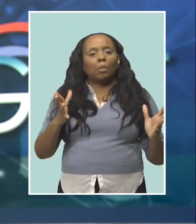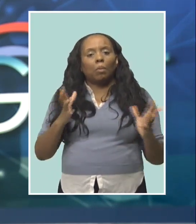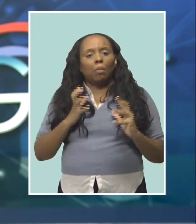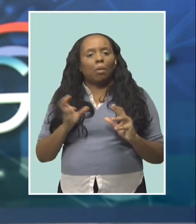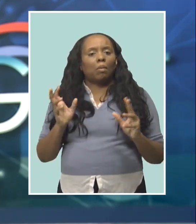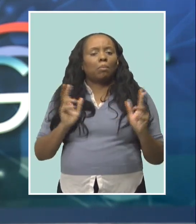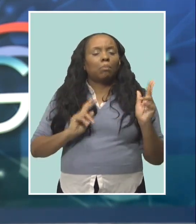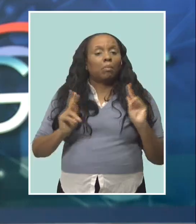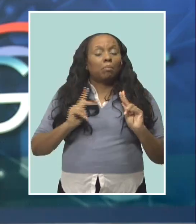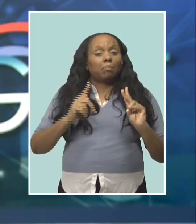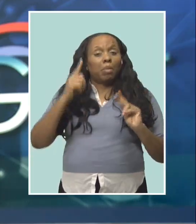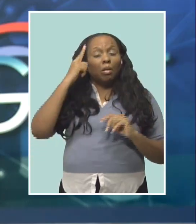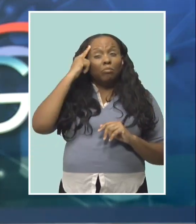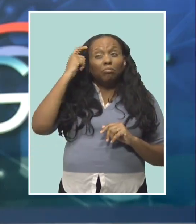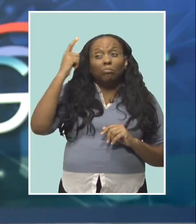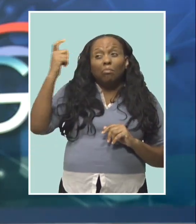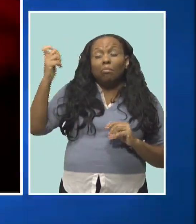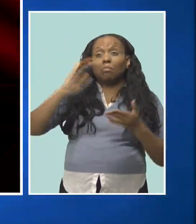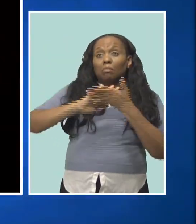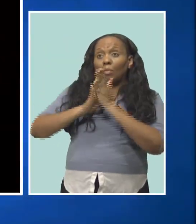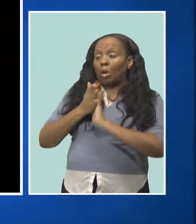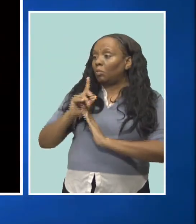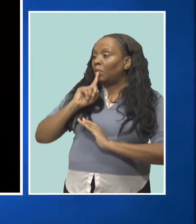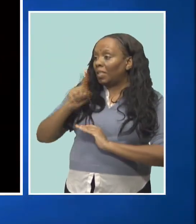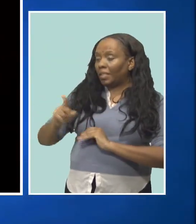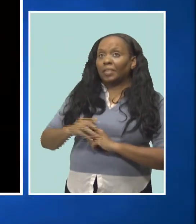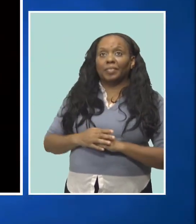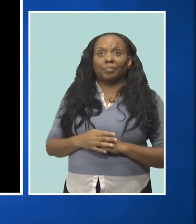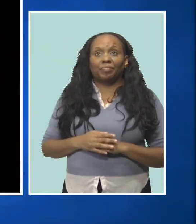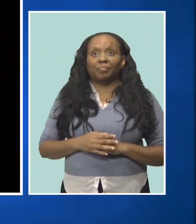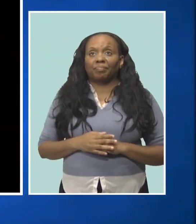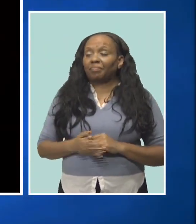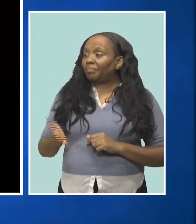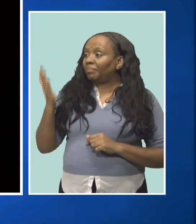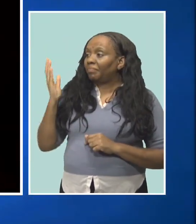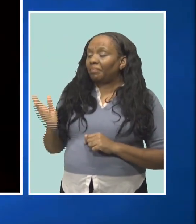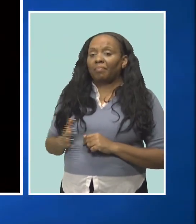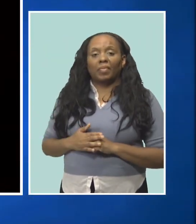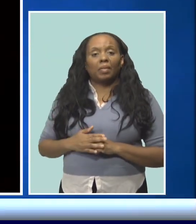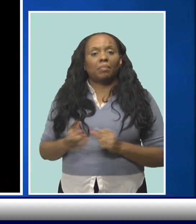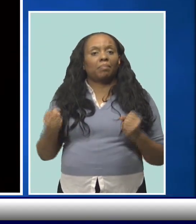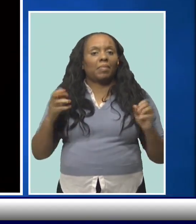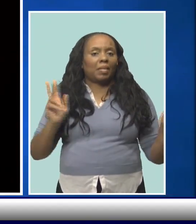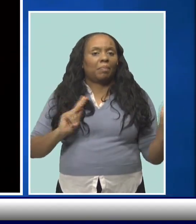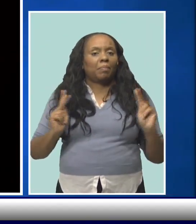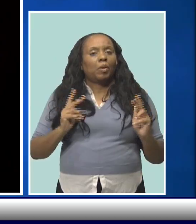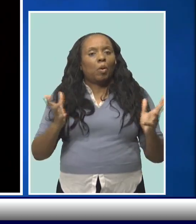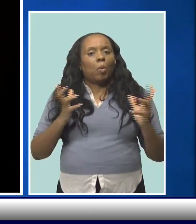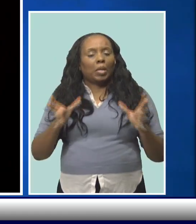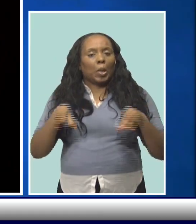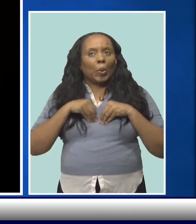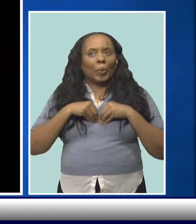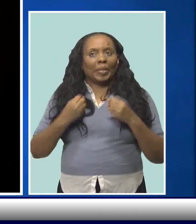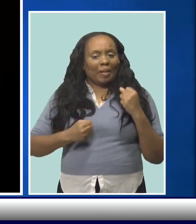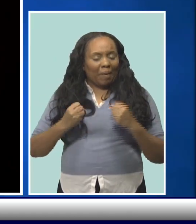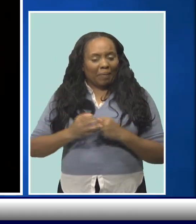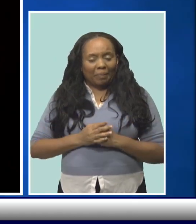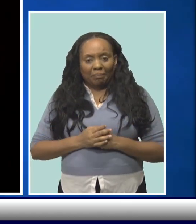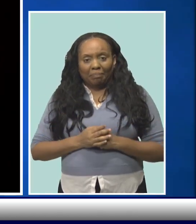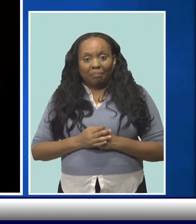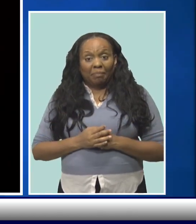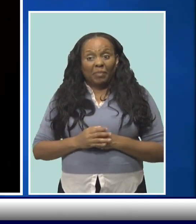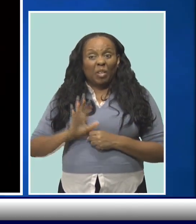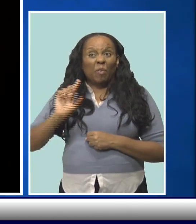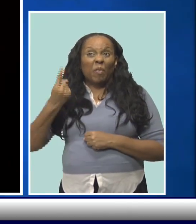ambitions to reality. For many of you, that includes owning a car, whether it's your first car,